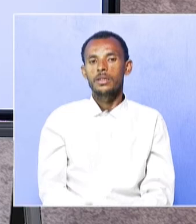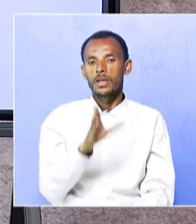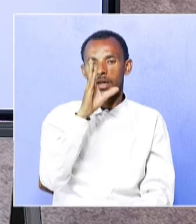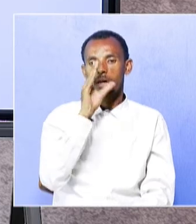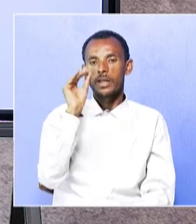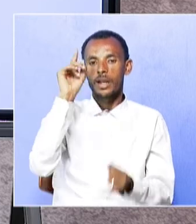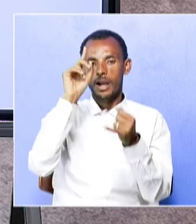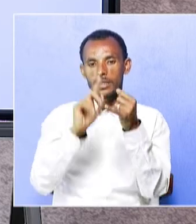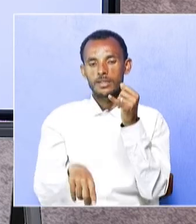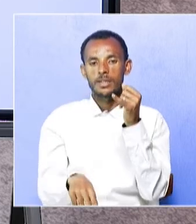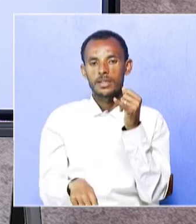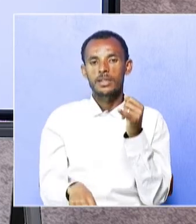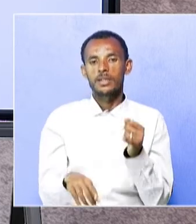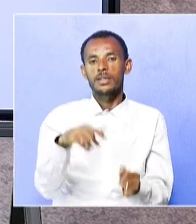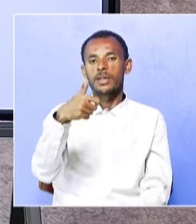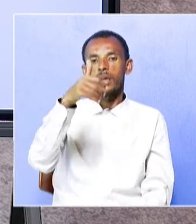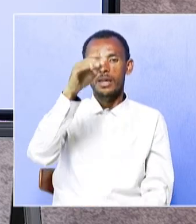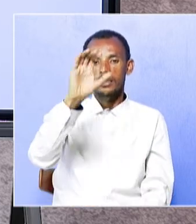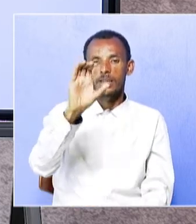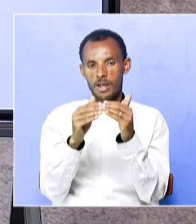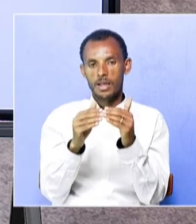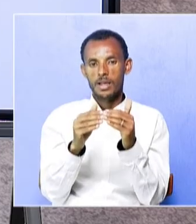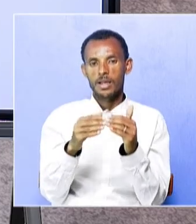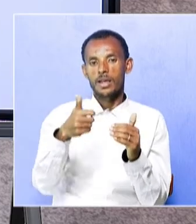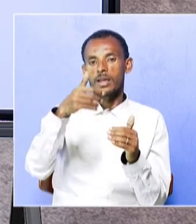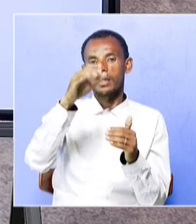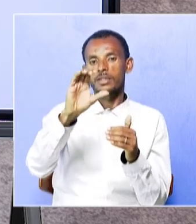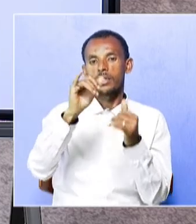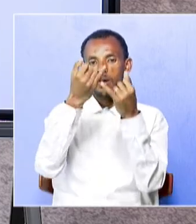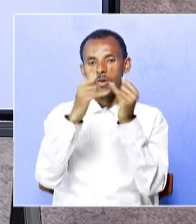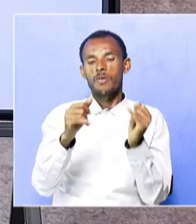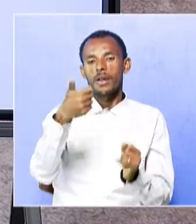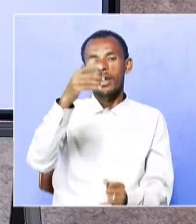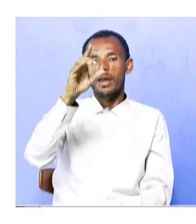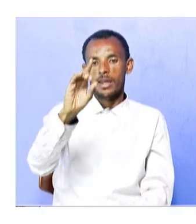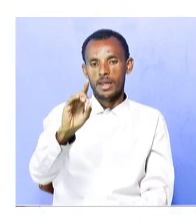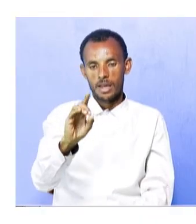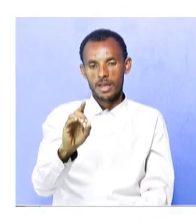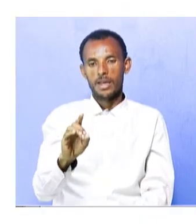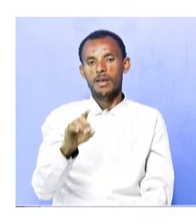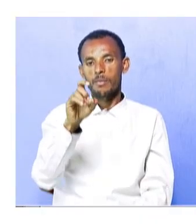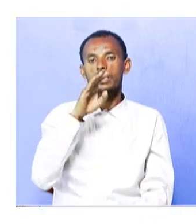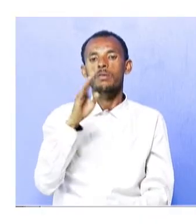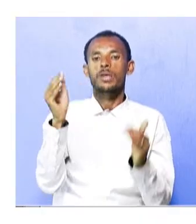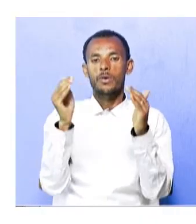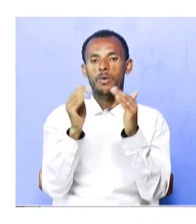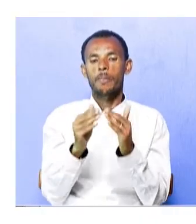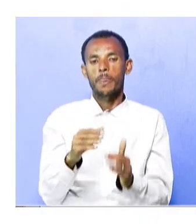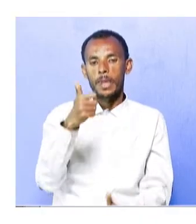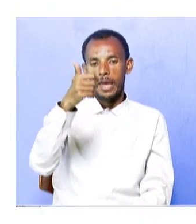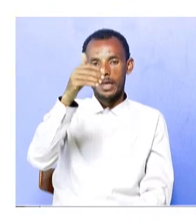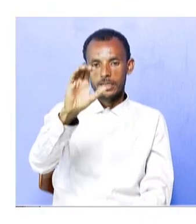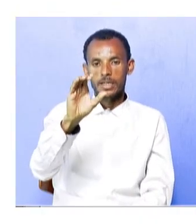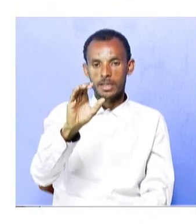And lastly, AC, okay, AC over AD must be the same.